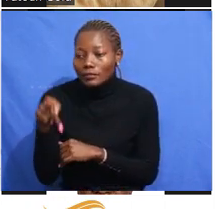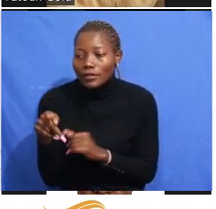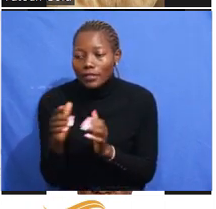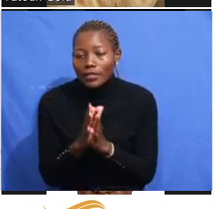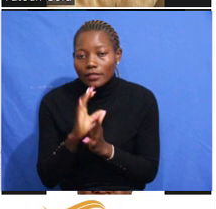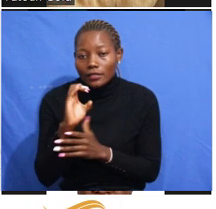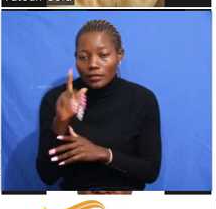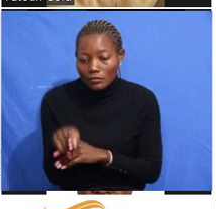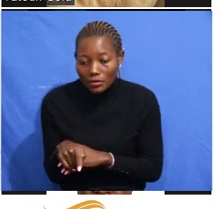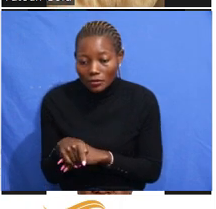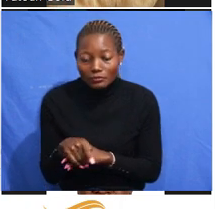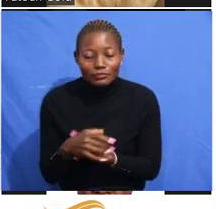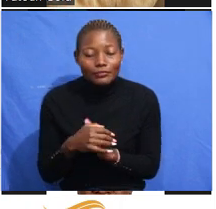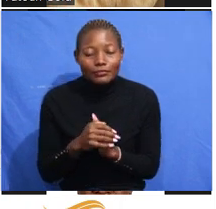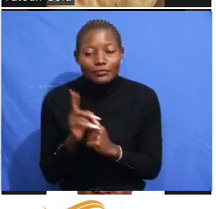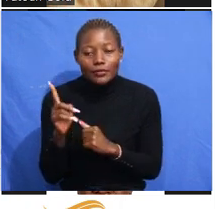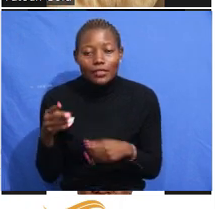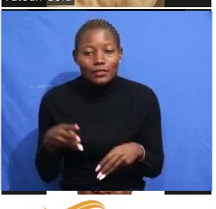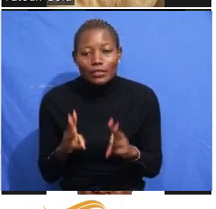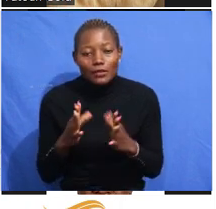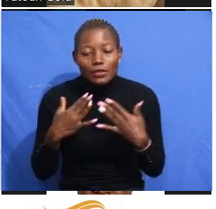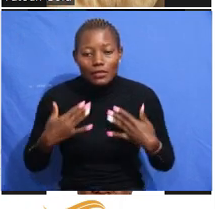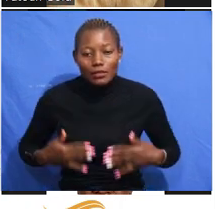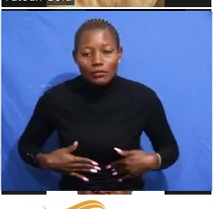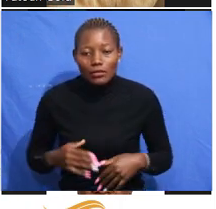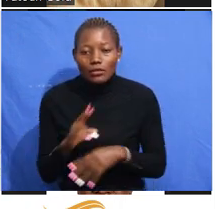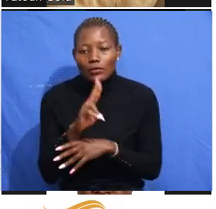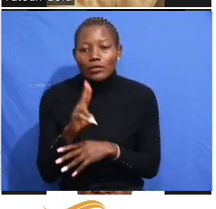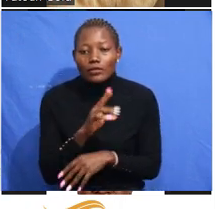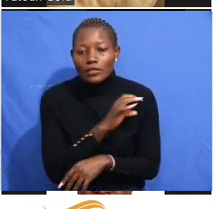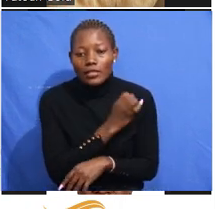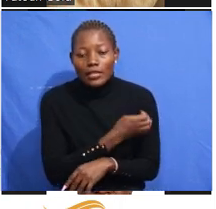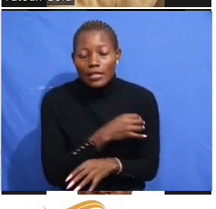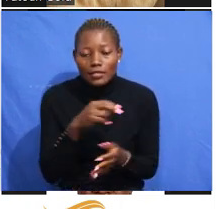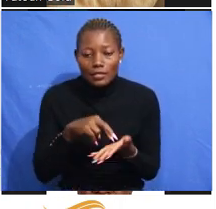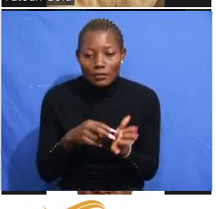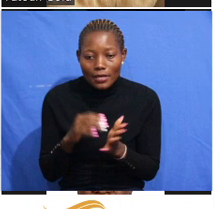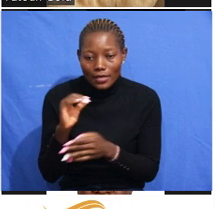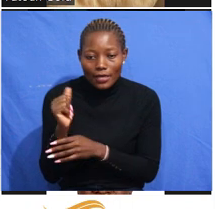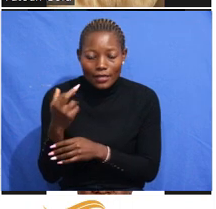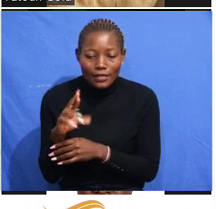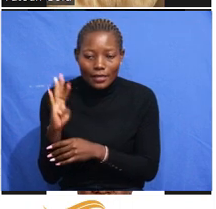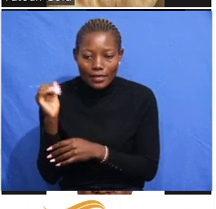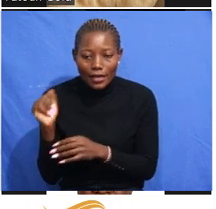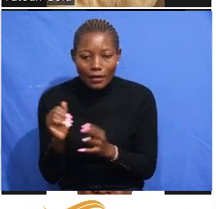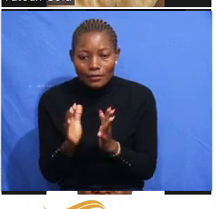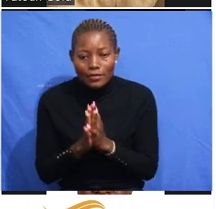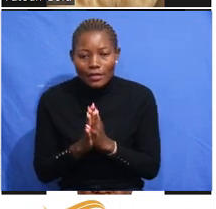the body will now consume that energy. So the carbs and the fatty acids and even protein to an